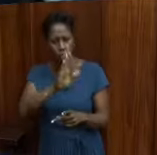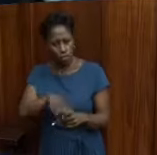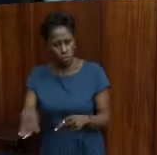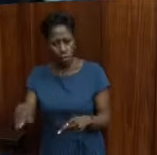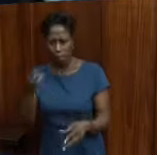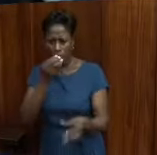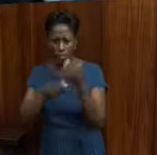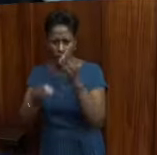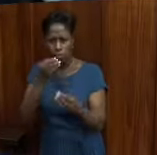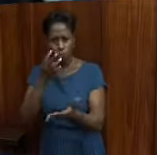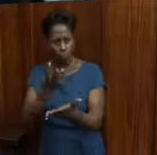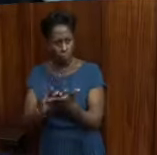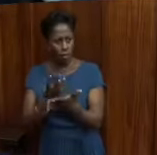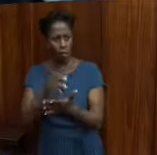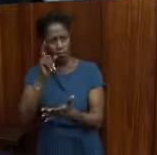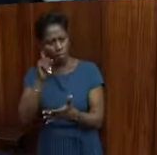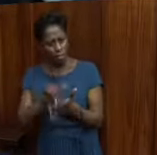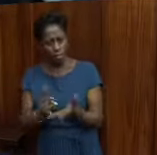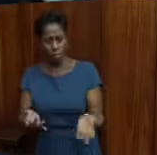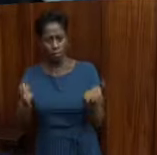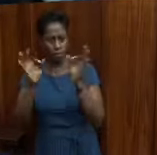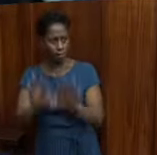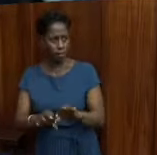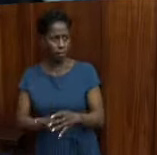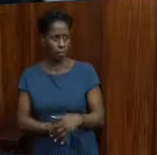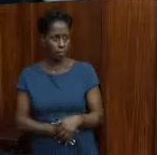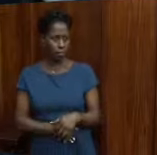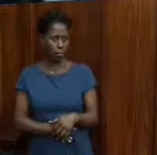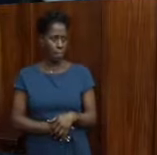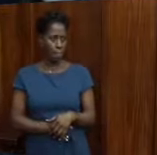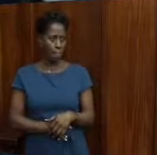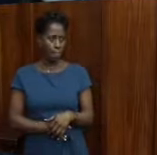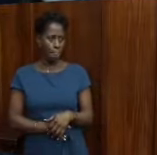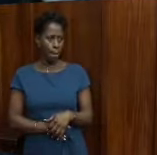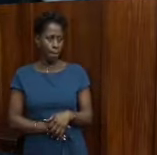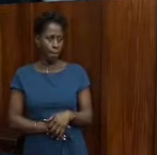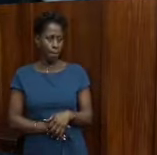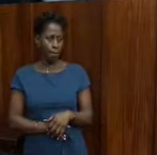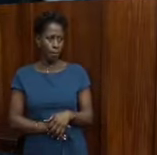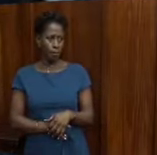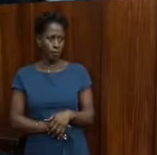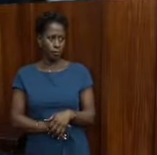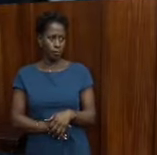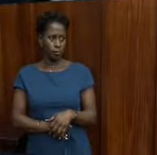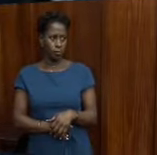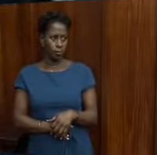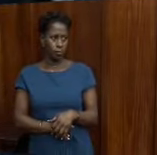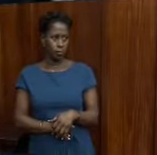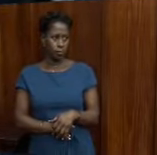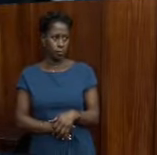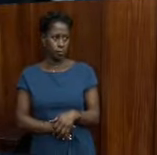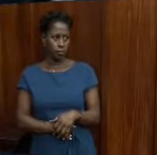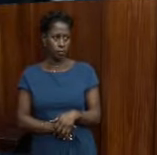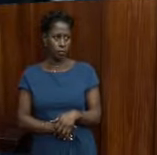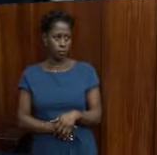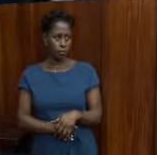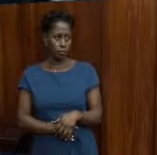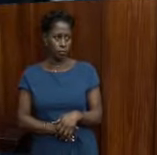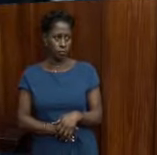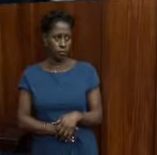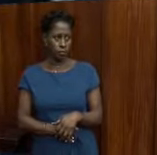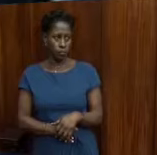nutrition. It's about identifying niche markets within which we can comfortably function so that our farmers and producers